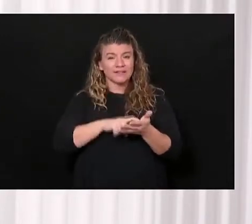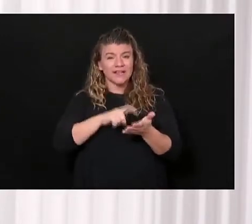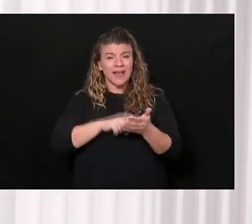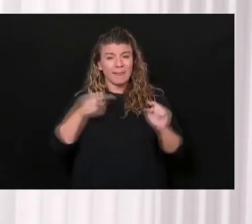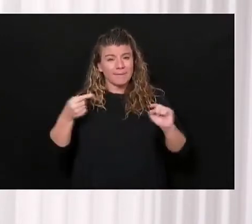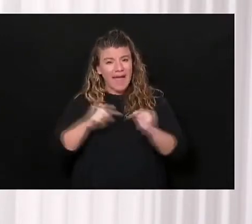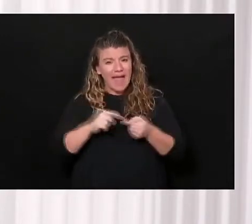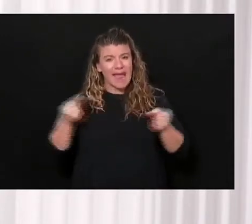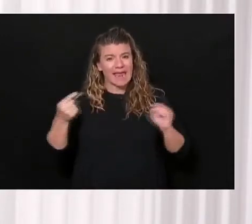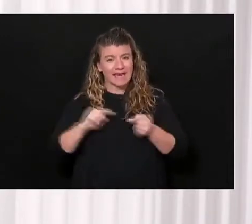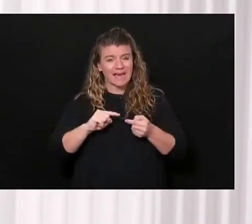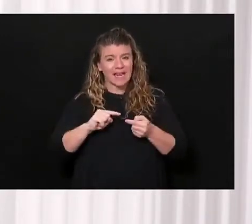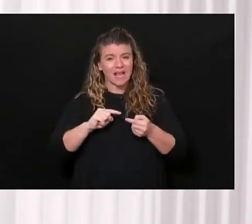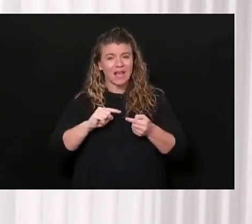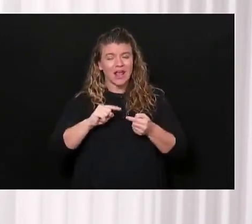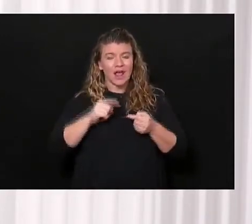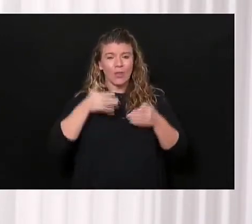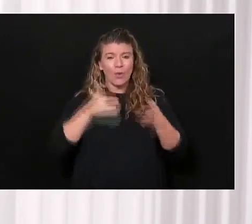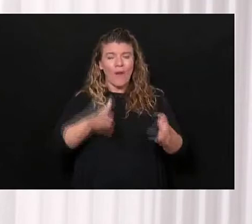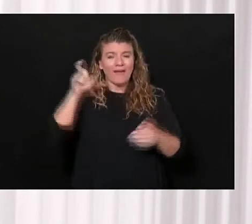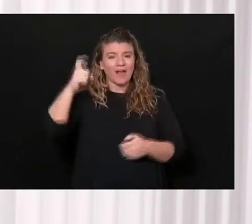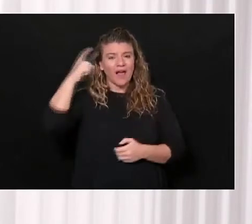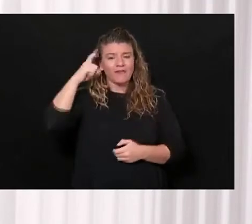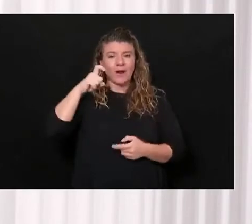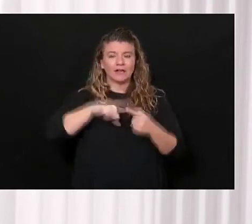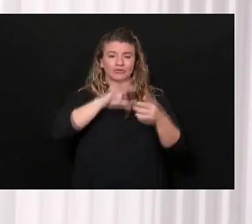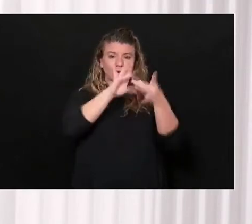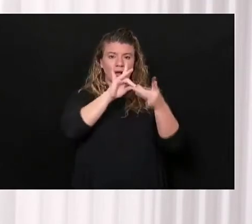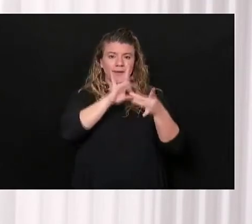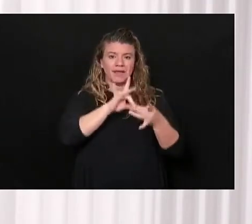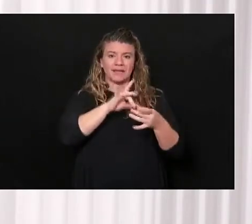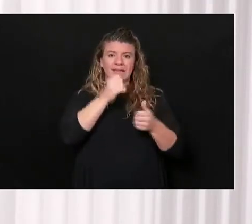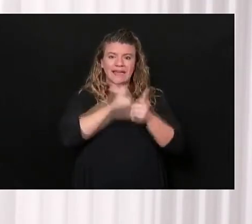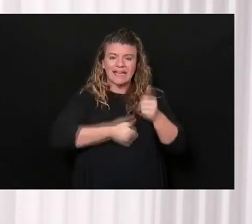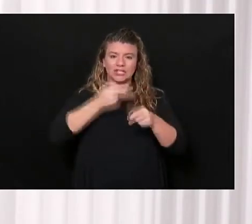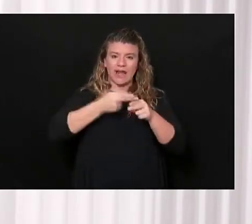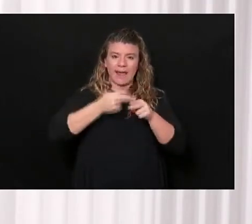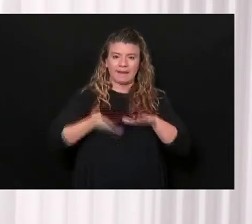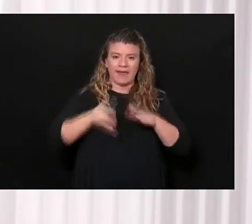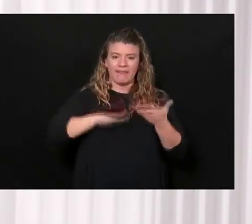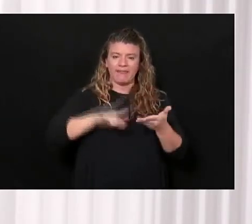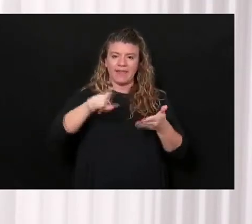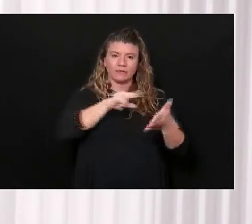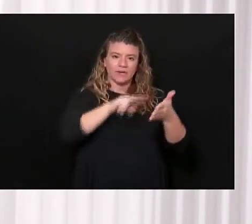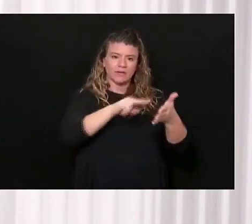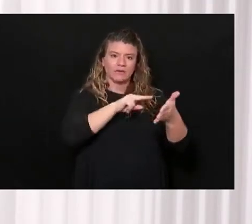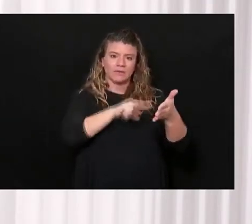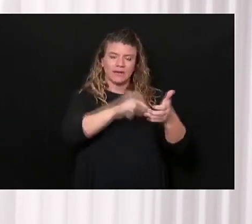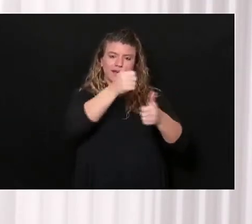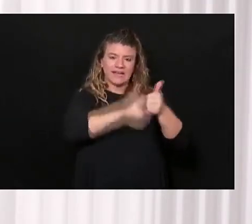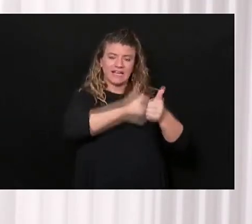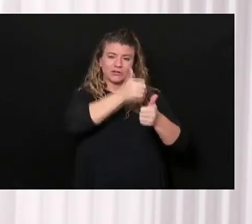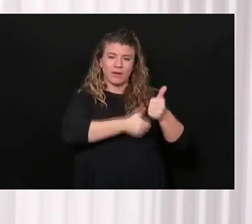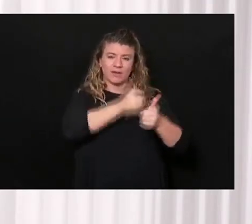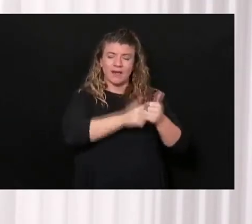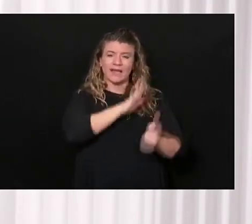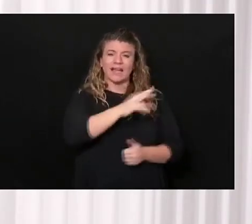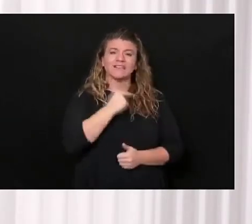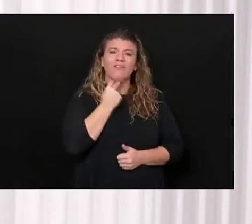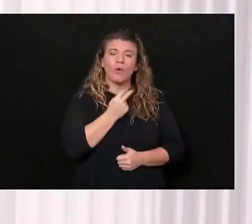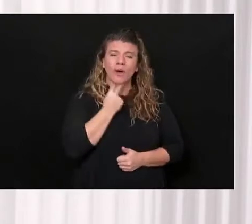name or each individual that he reads on each of these events, and that